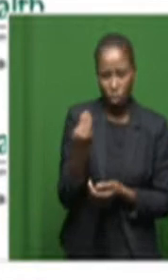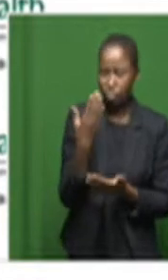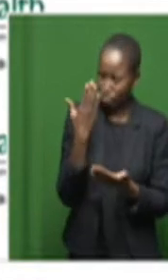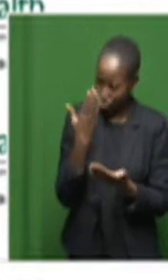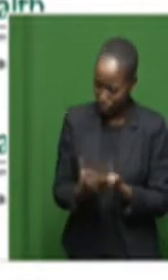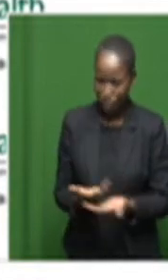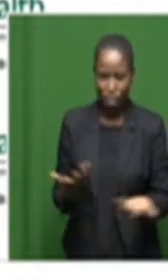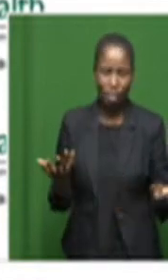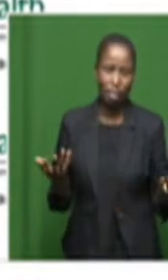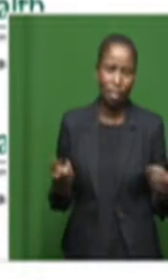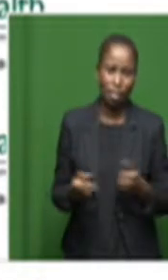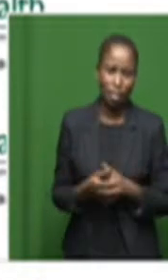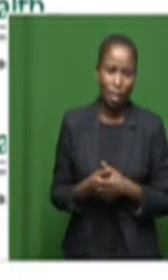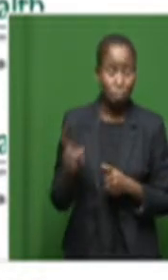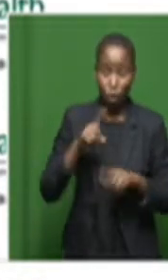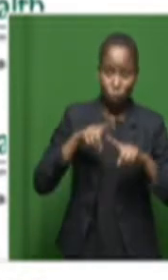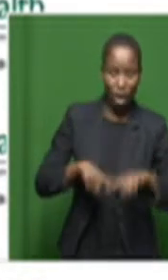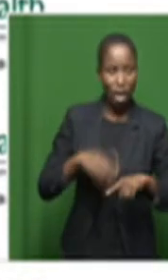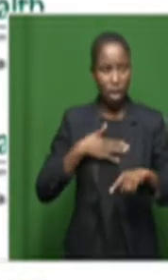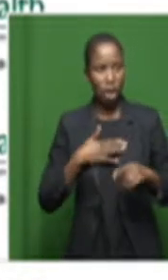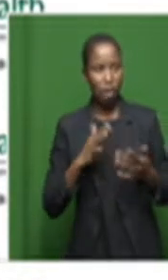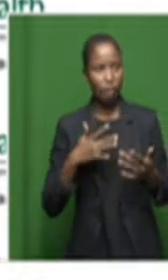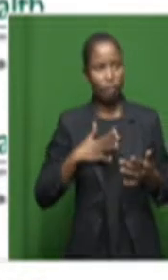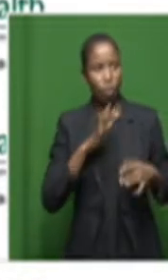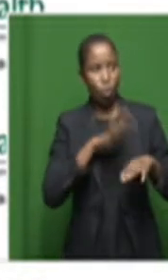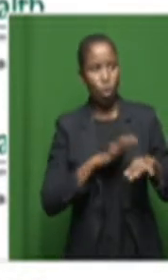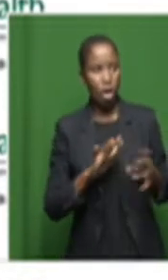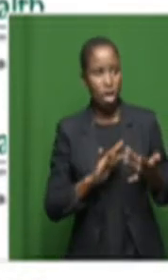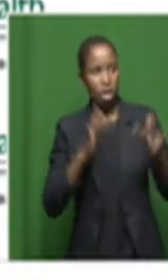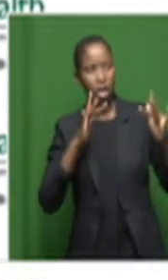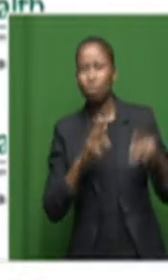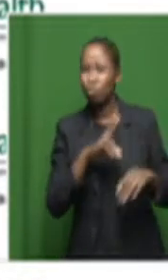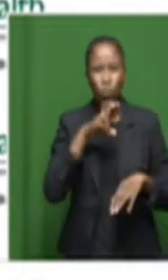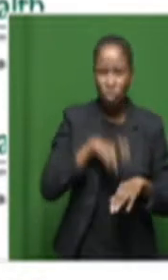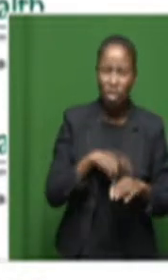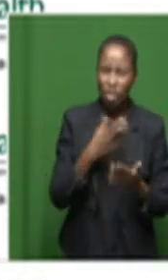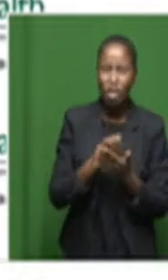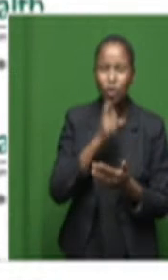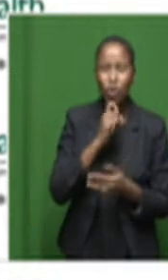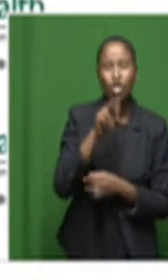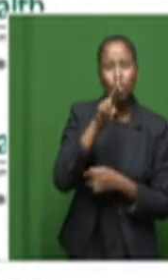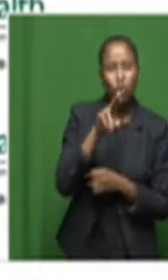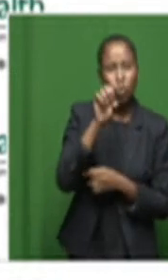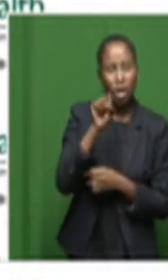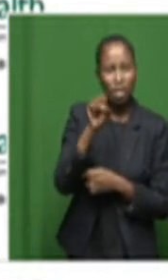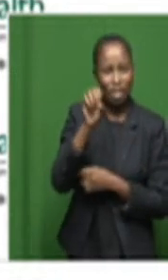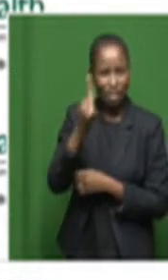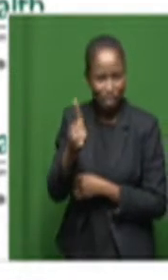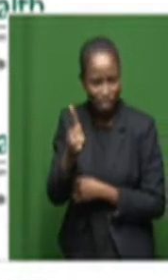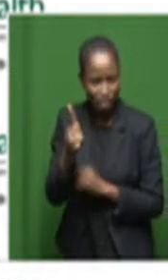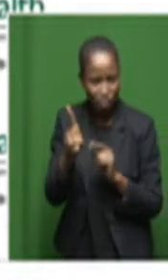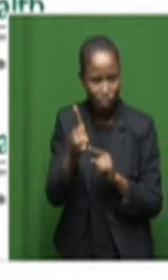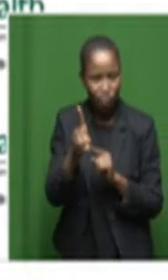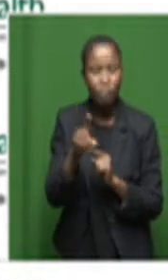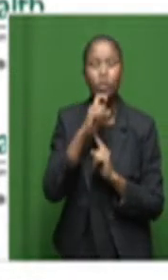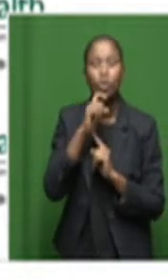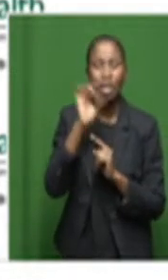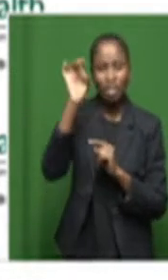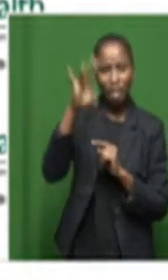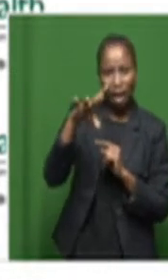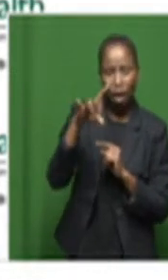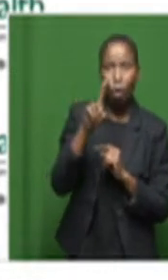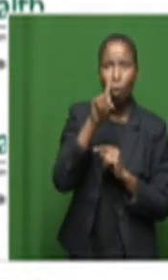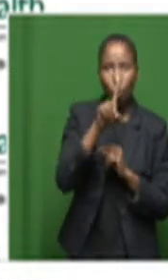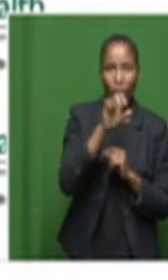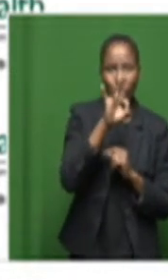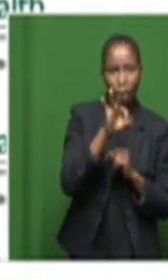only relying on the internet, you can also use the USSD using the *134*832